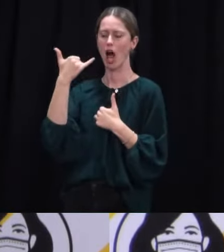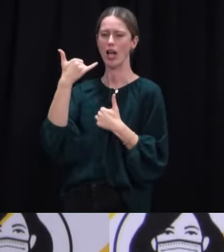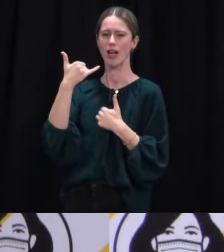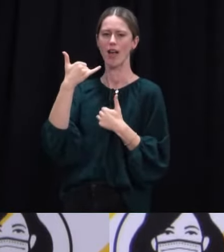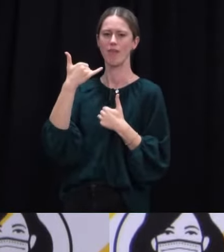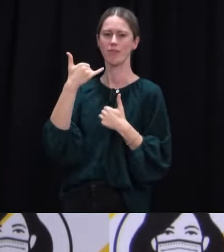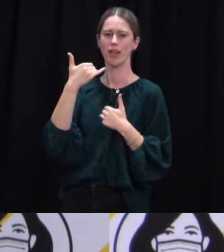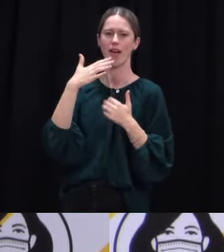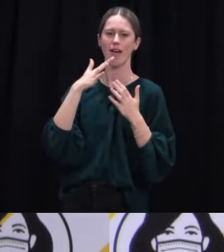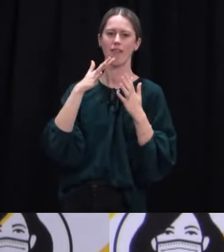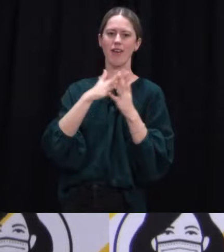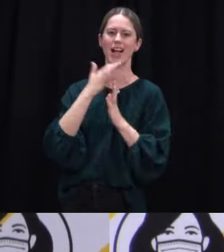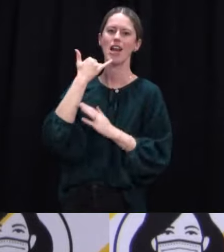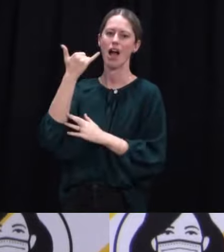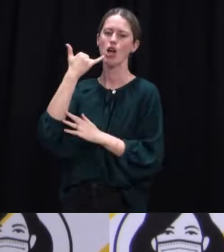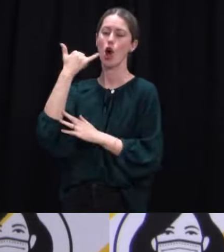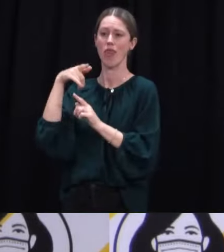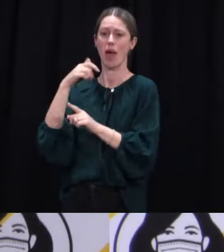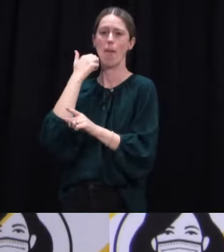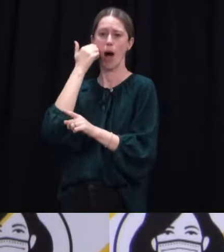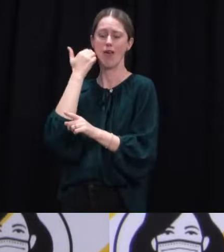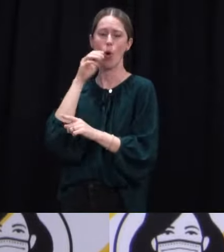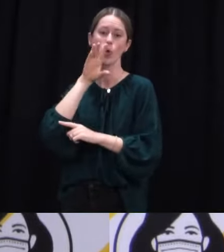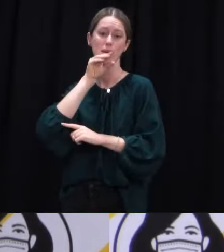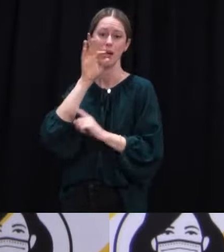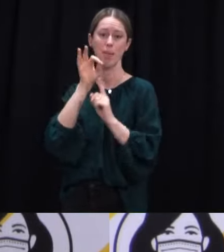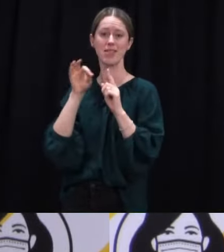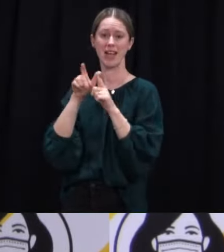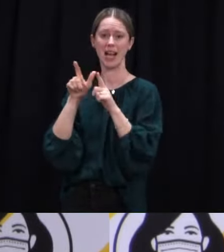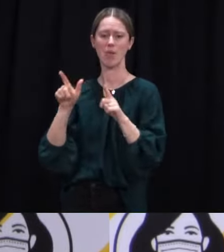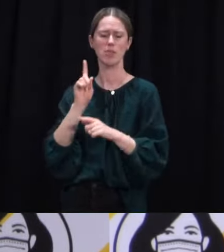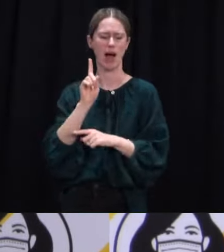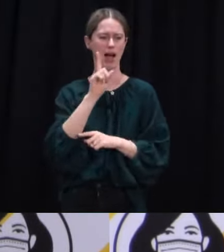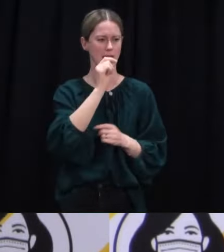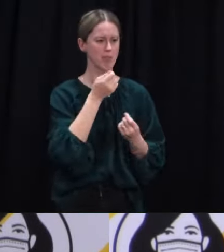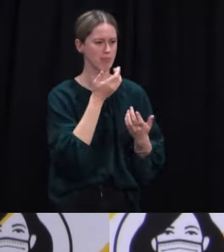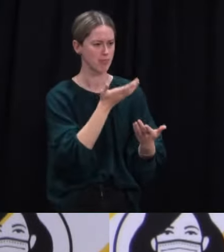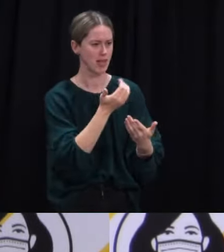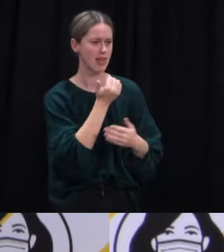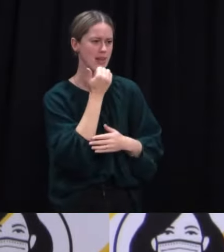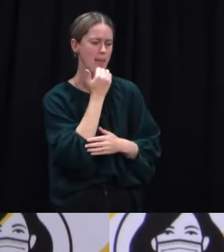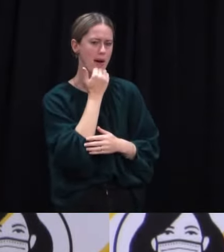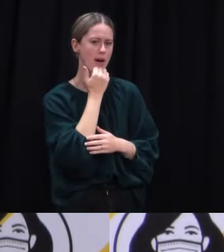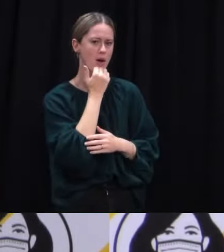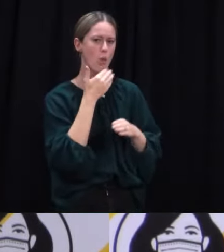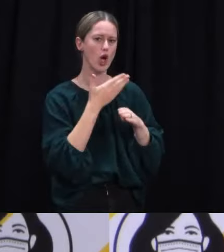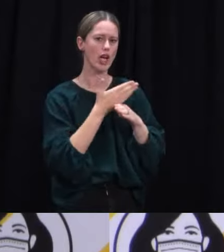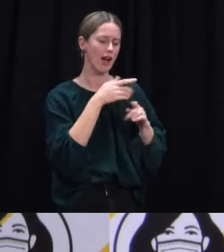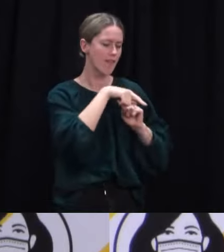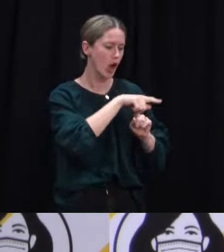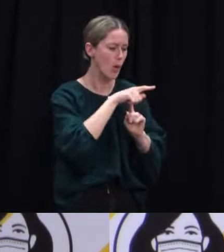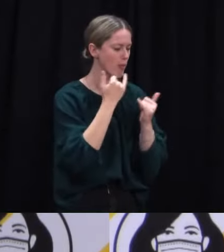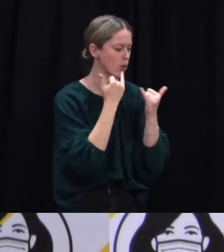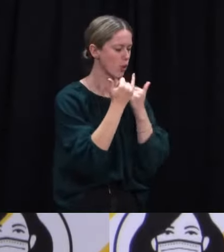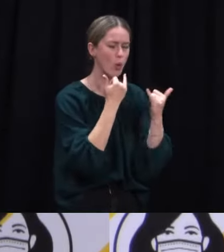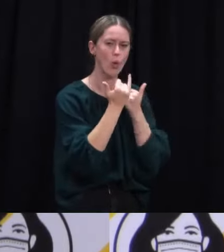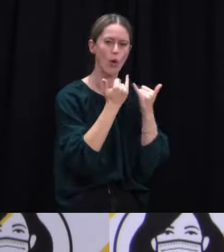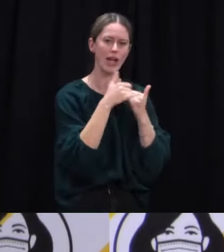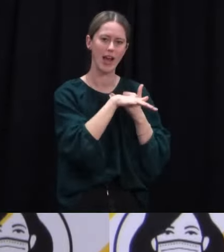Whakarangaro, are either Māori or speak a Pacific language. But I'll come back with you on the number who are in the contact tracing area